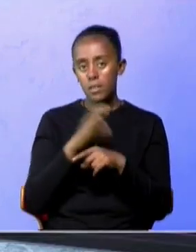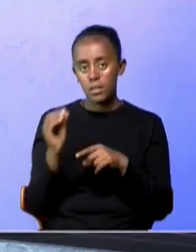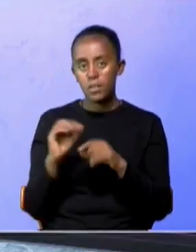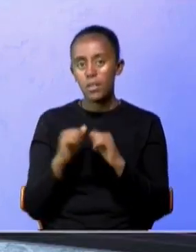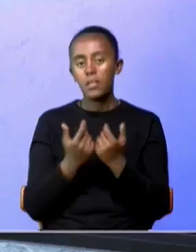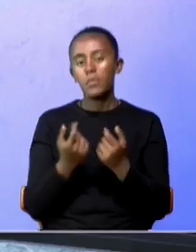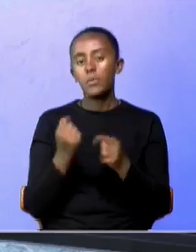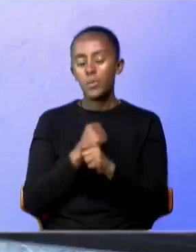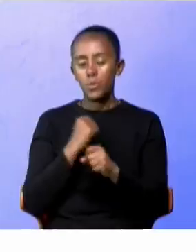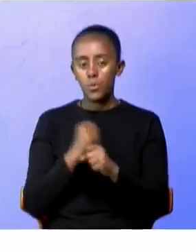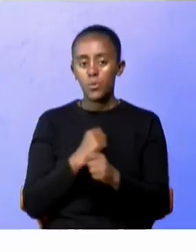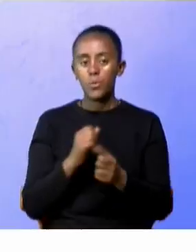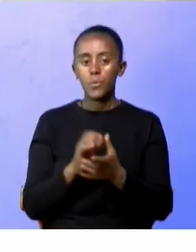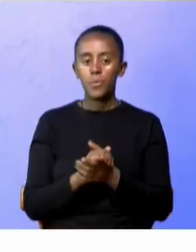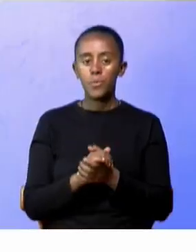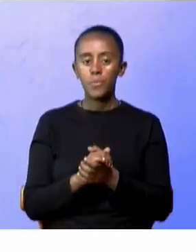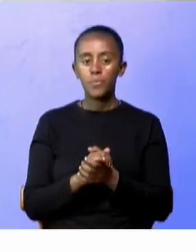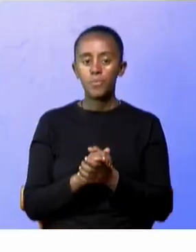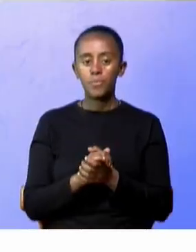well you do.